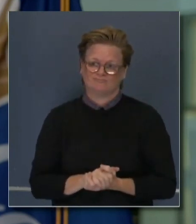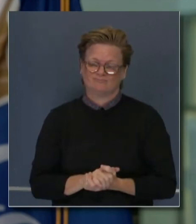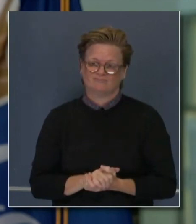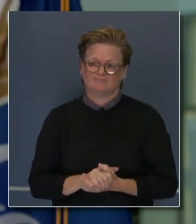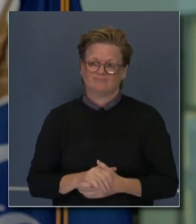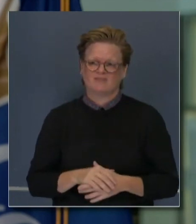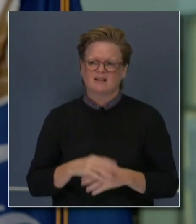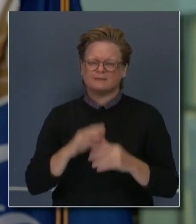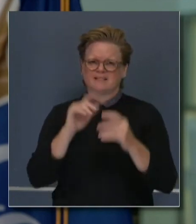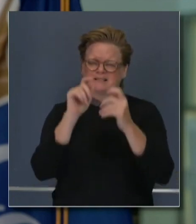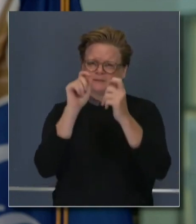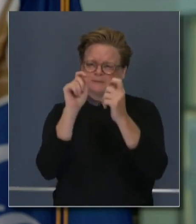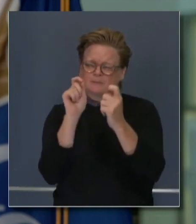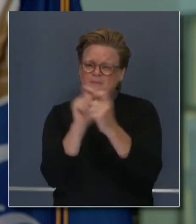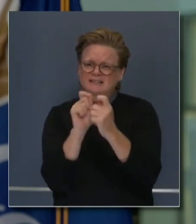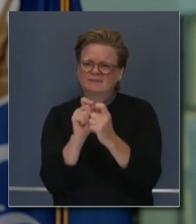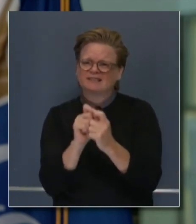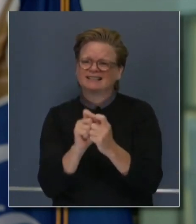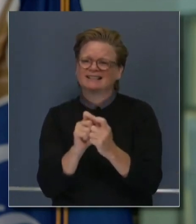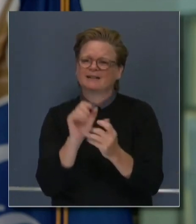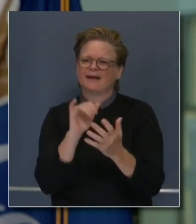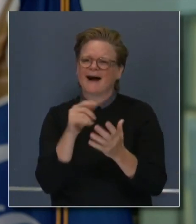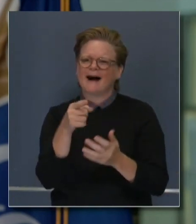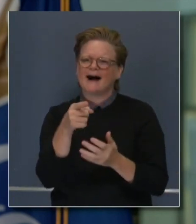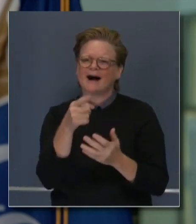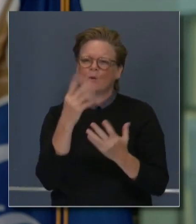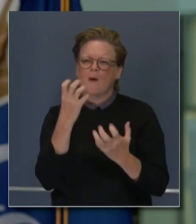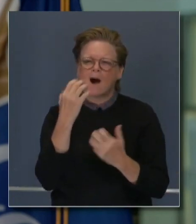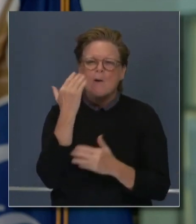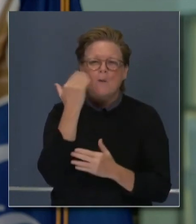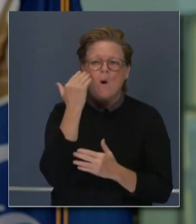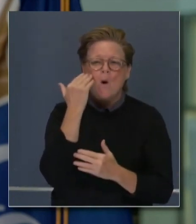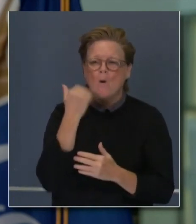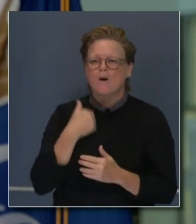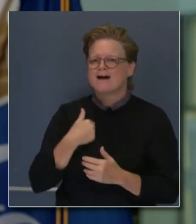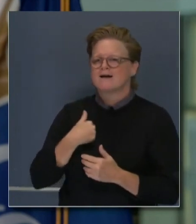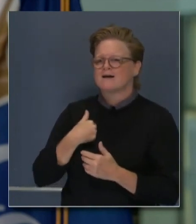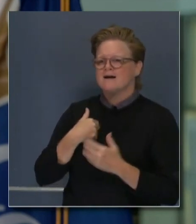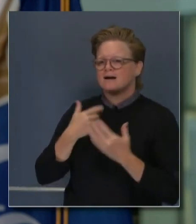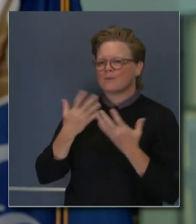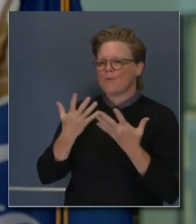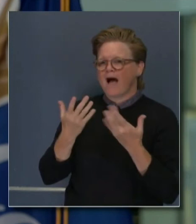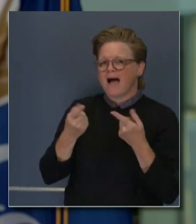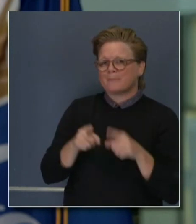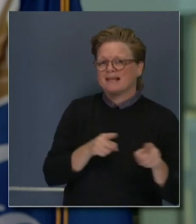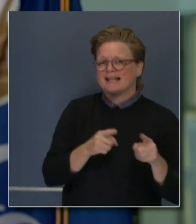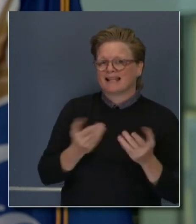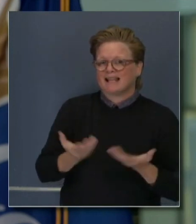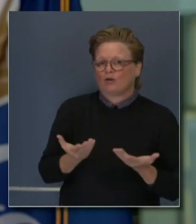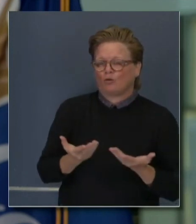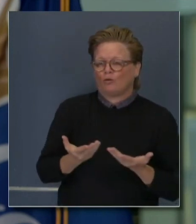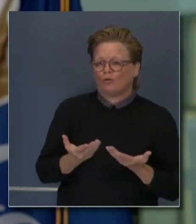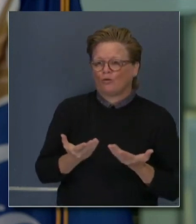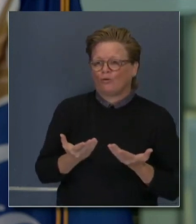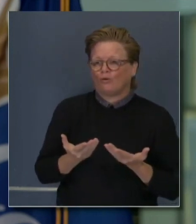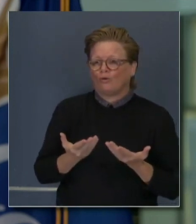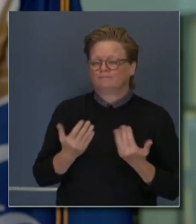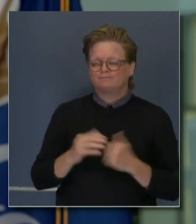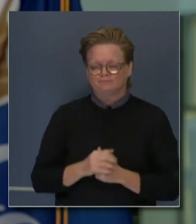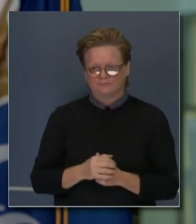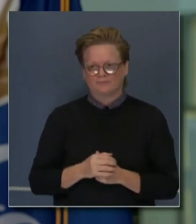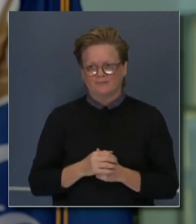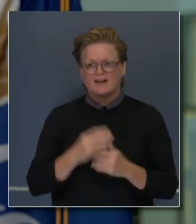specific example that you cite. More broadly, though, let me just express my appreciation to everybody that put